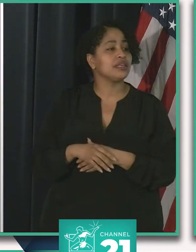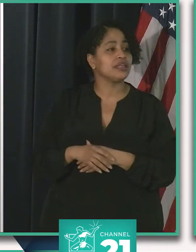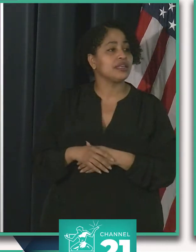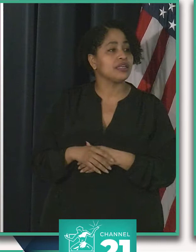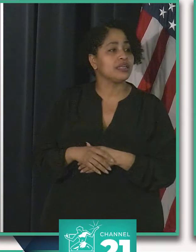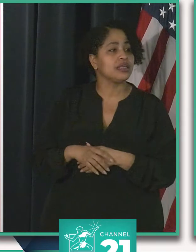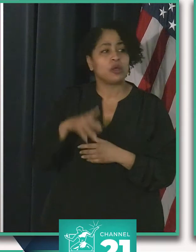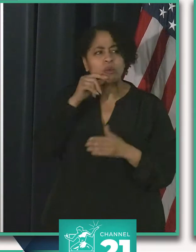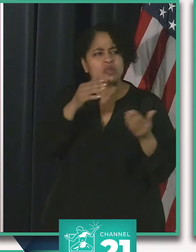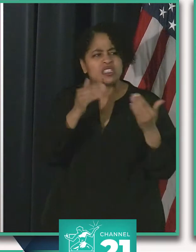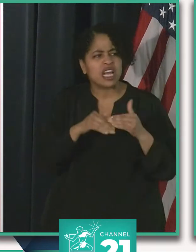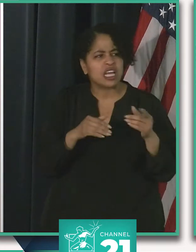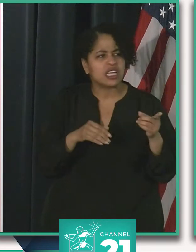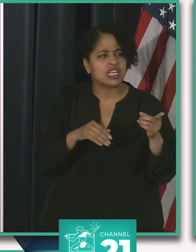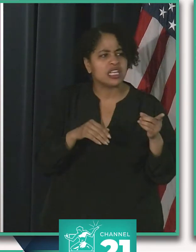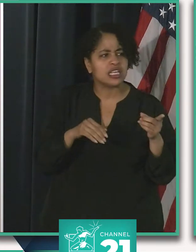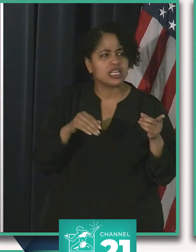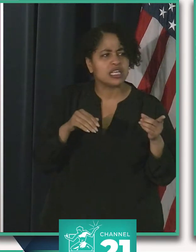All right. Who's next?